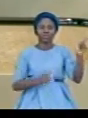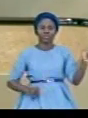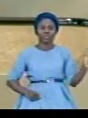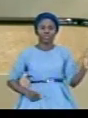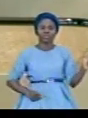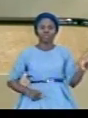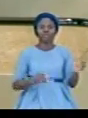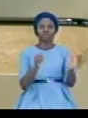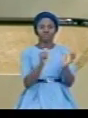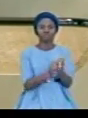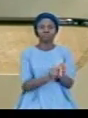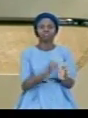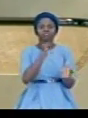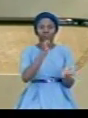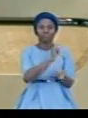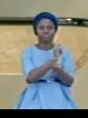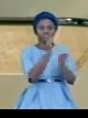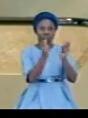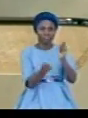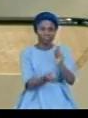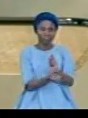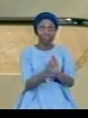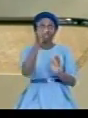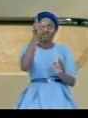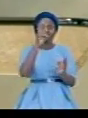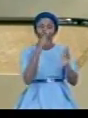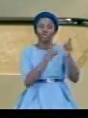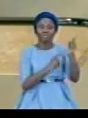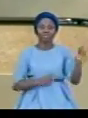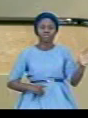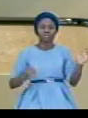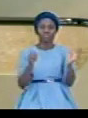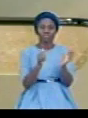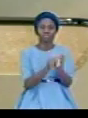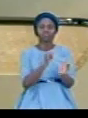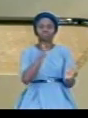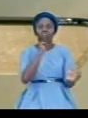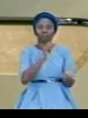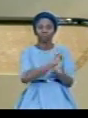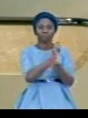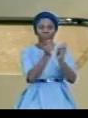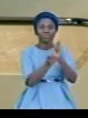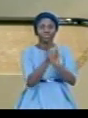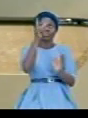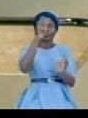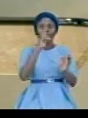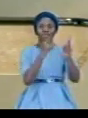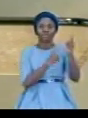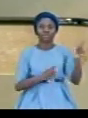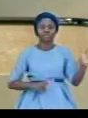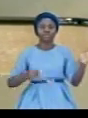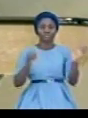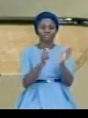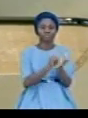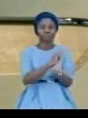changeth not. You are the Lord that changeth not. You are the Lord that changeth